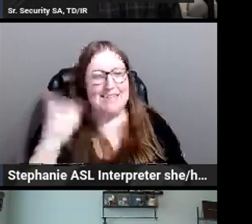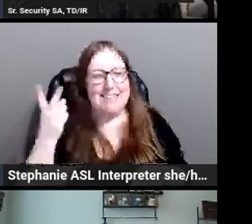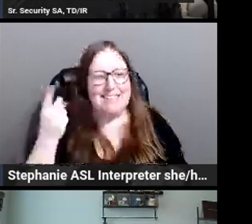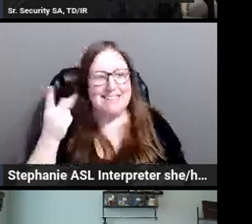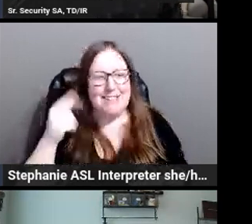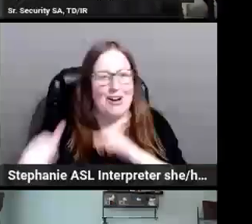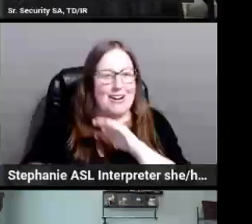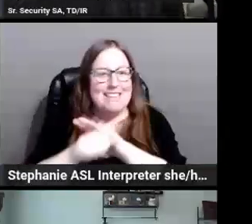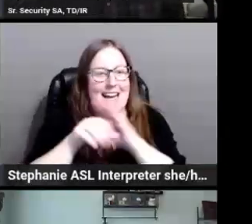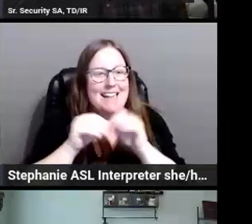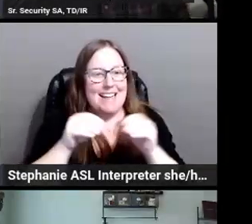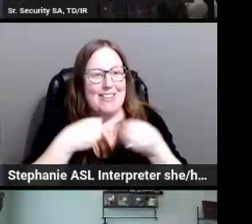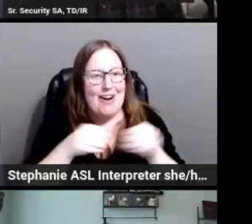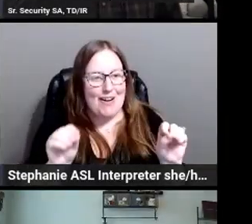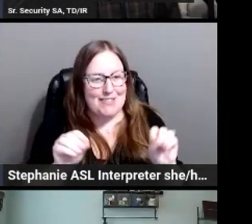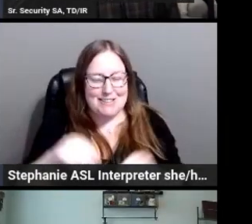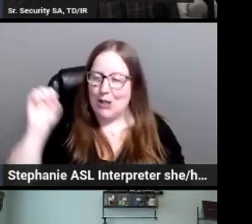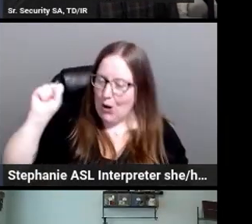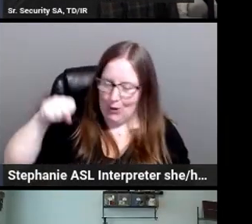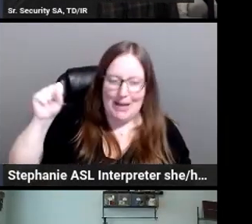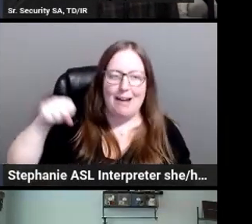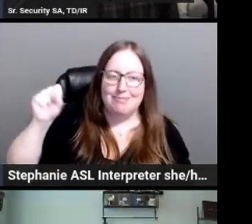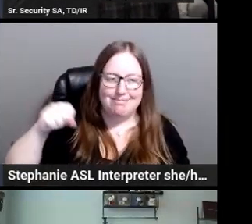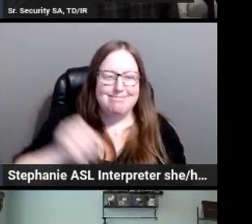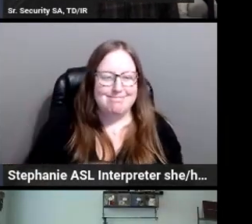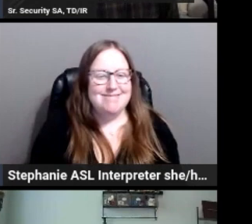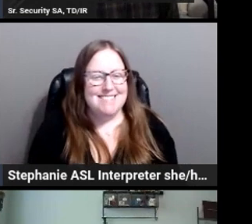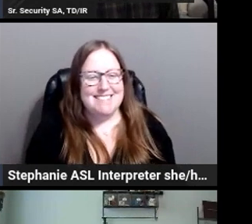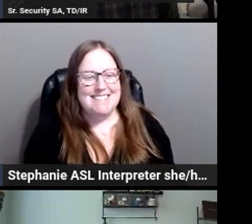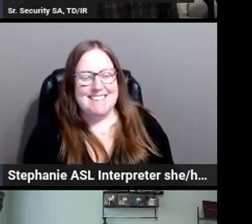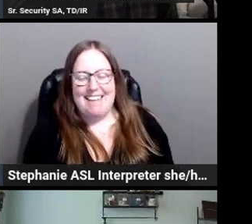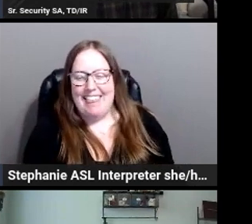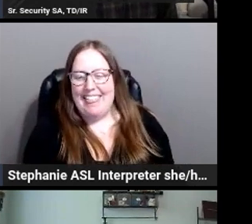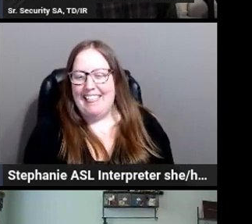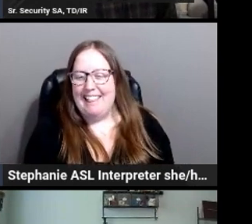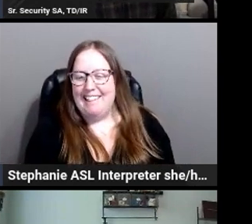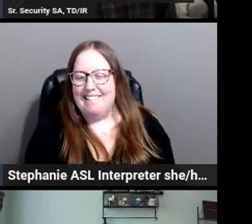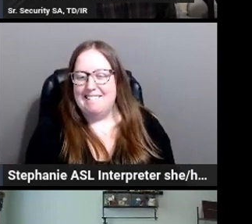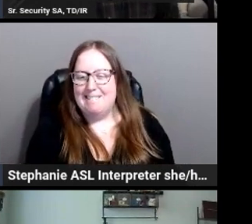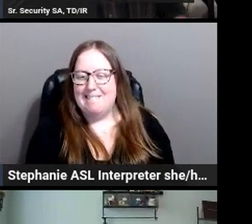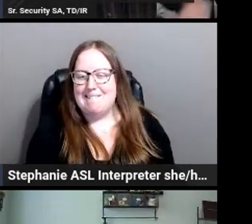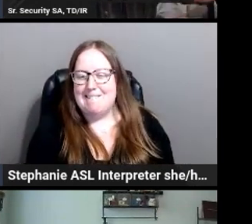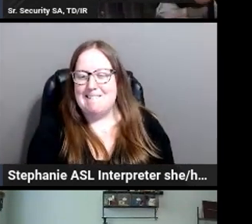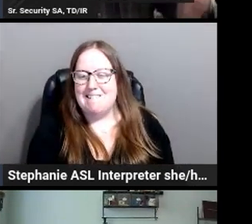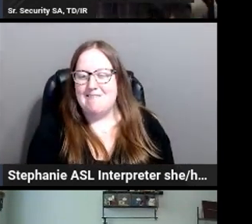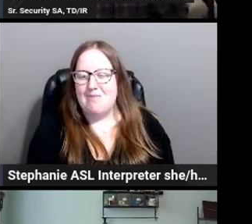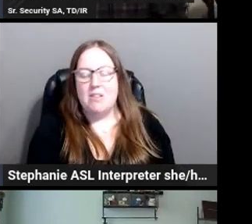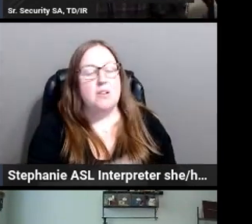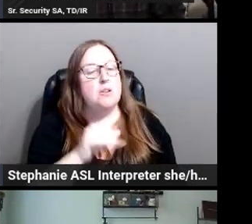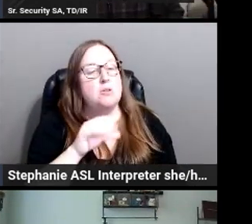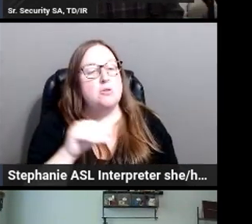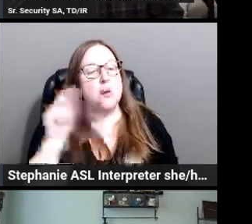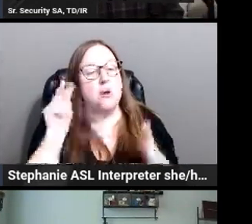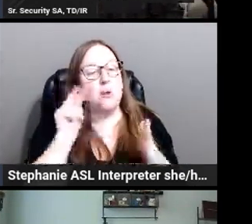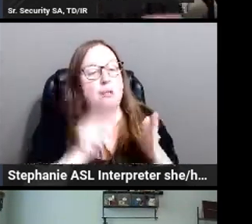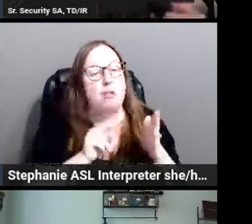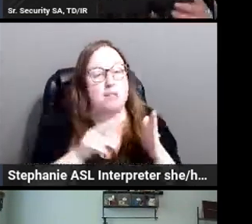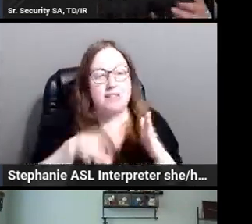the office. Oh yeah, definitely. So we looked at